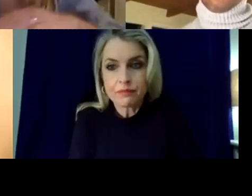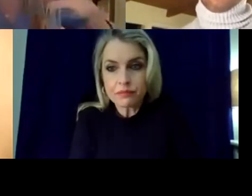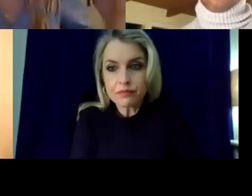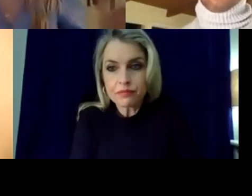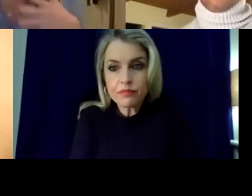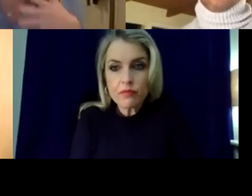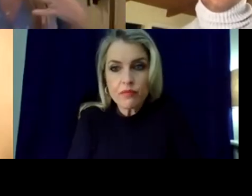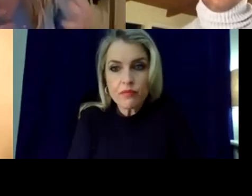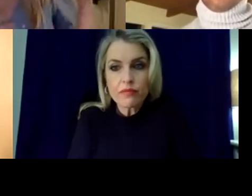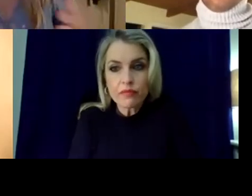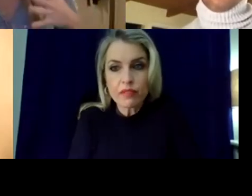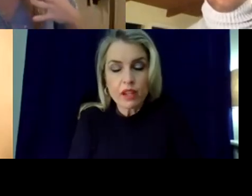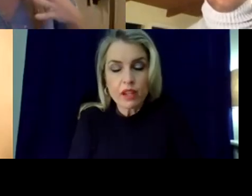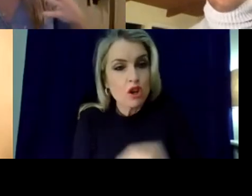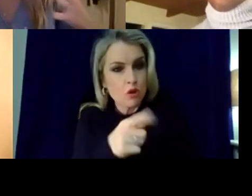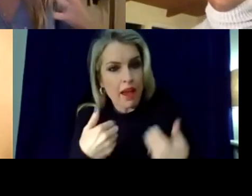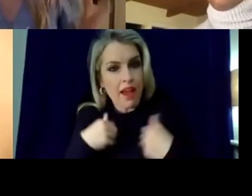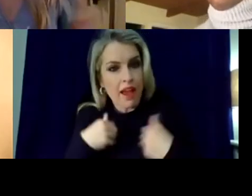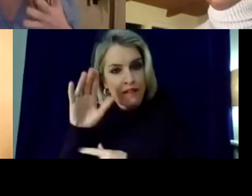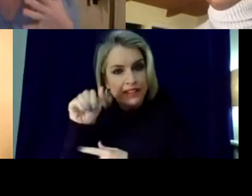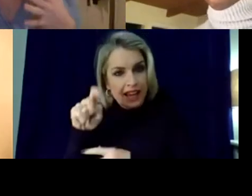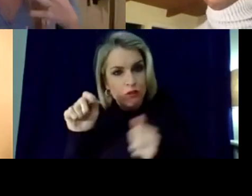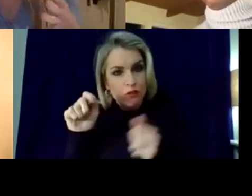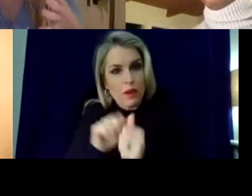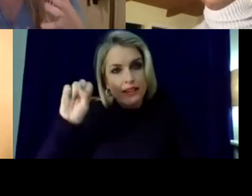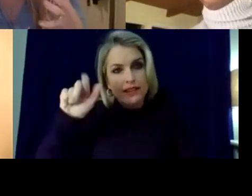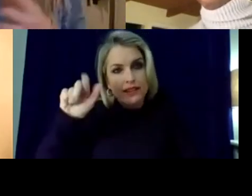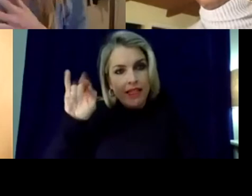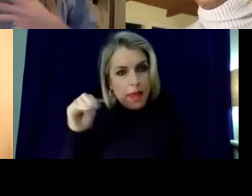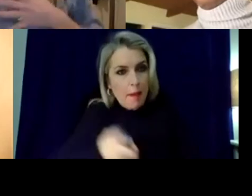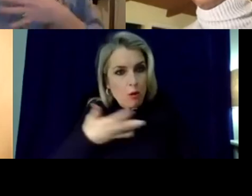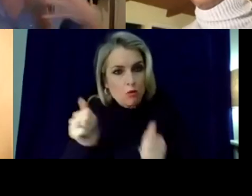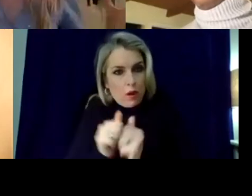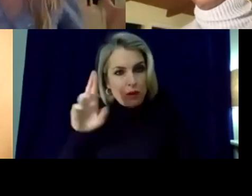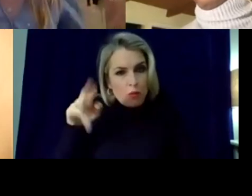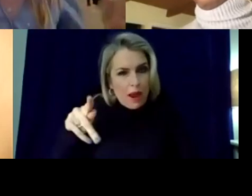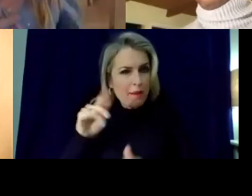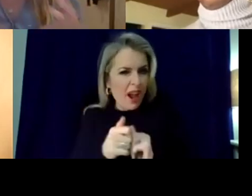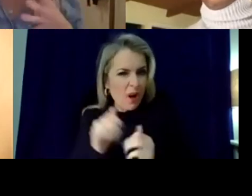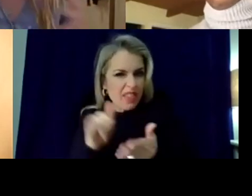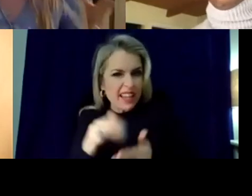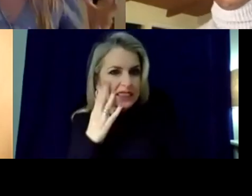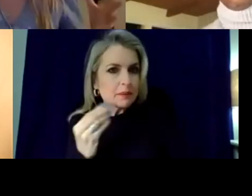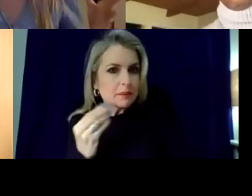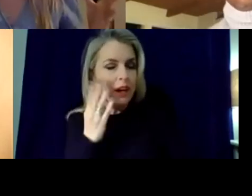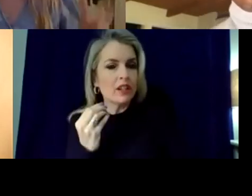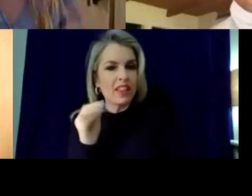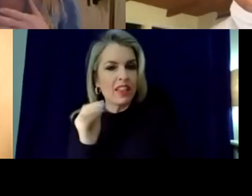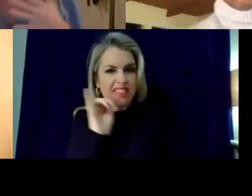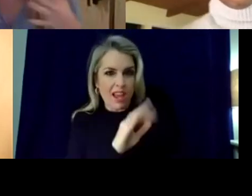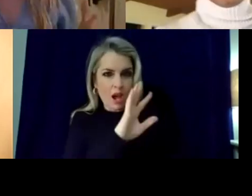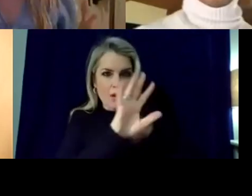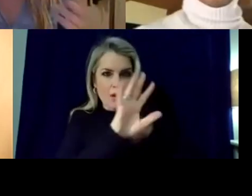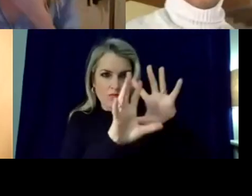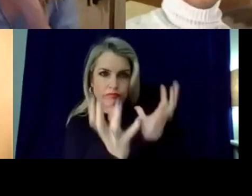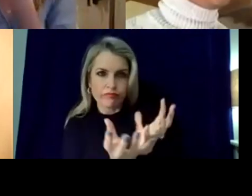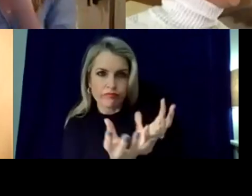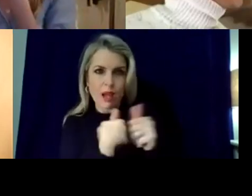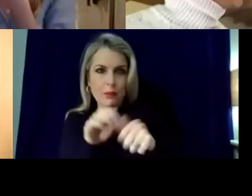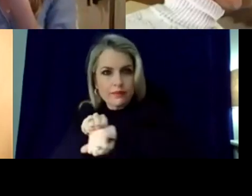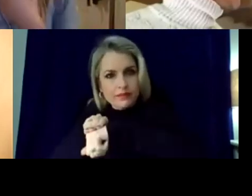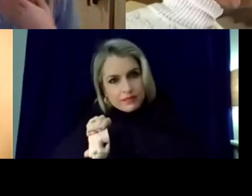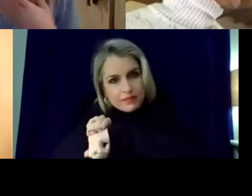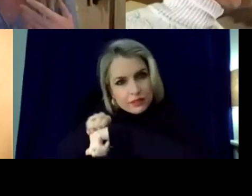Okay, so you had this past with slam poetry and with rap. How did that experience and that world inform the script?